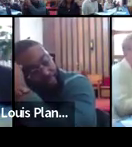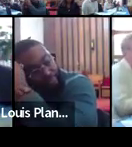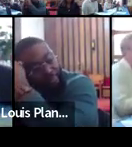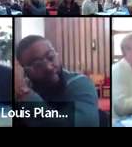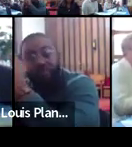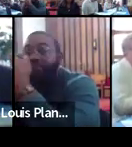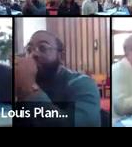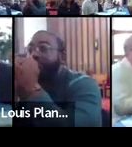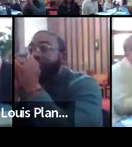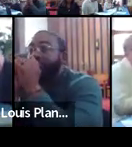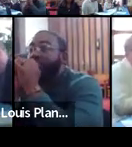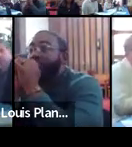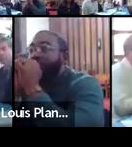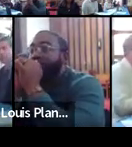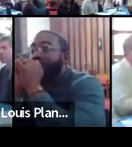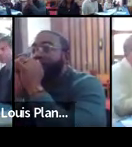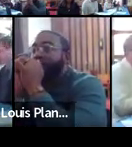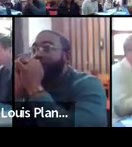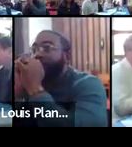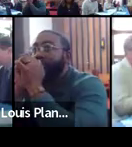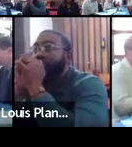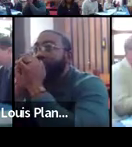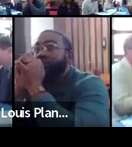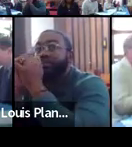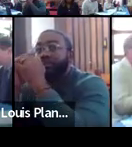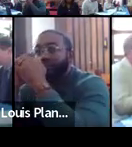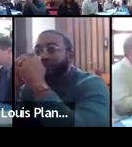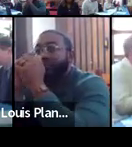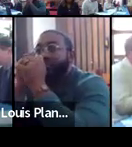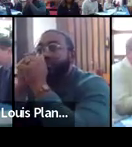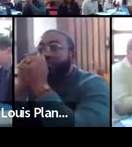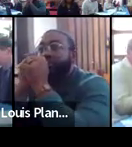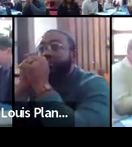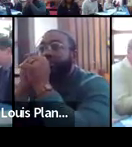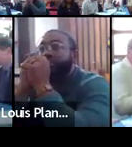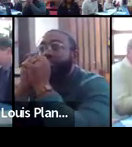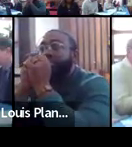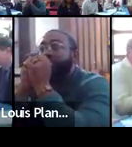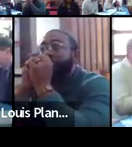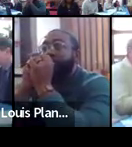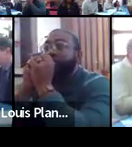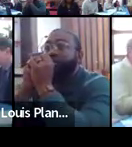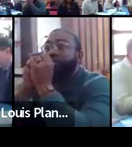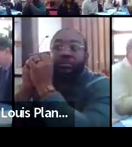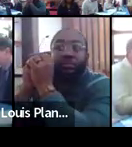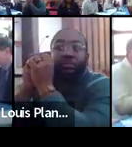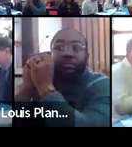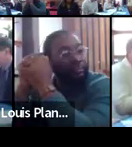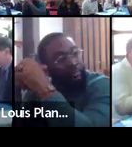in the process, yeah, any plan has flexibility. Goals probably have enough common